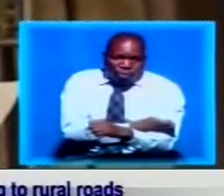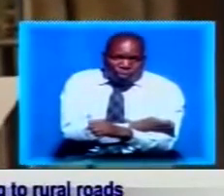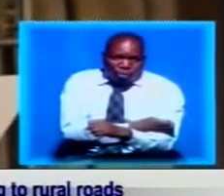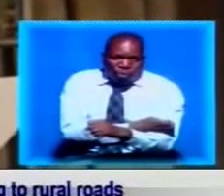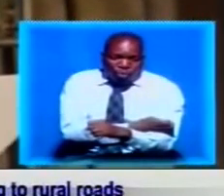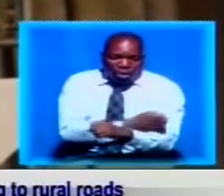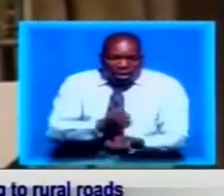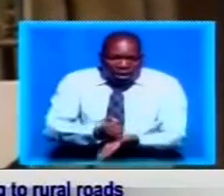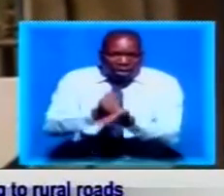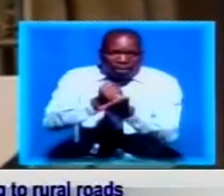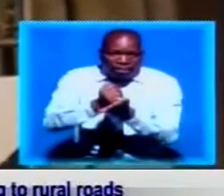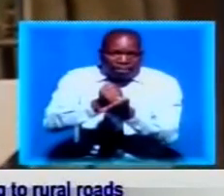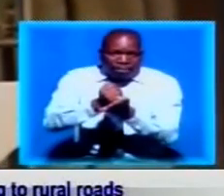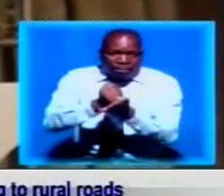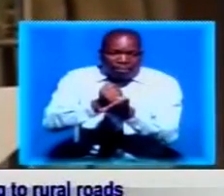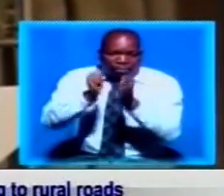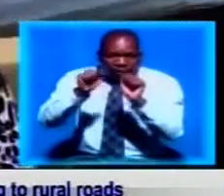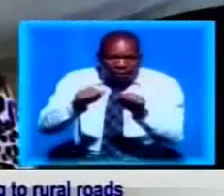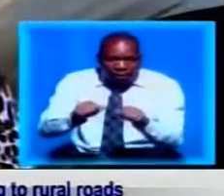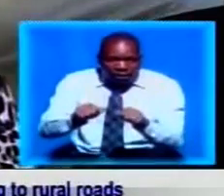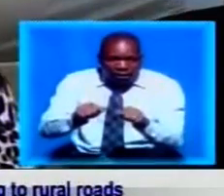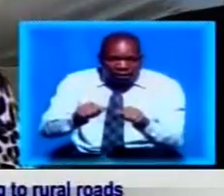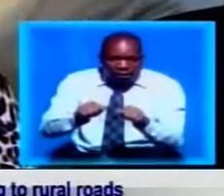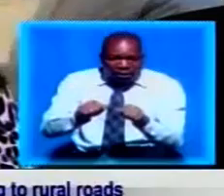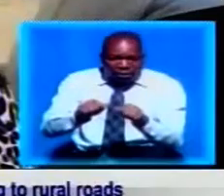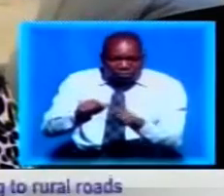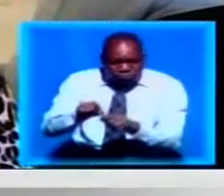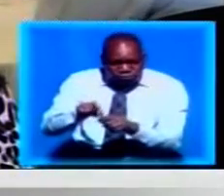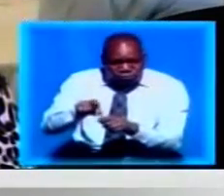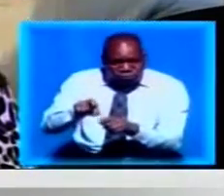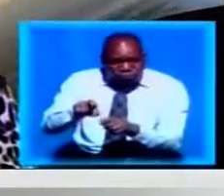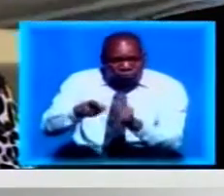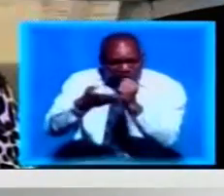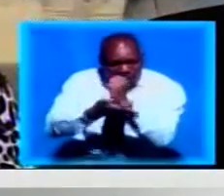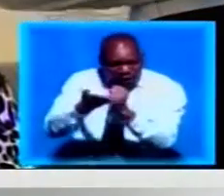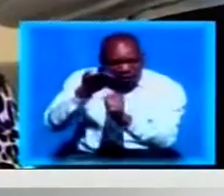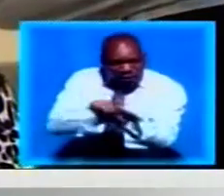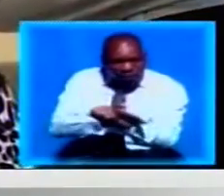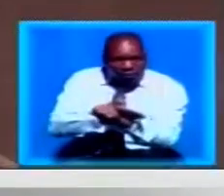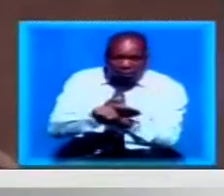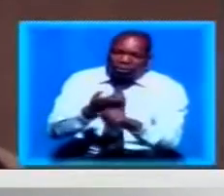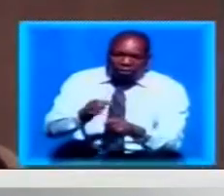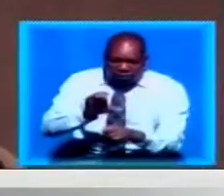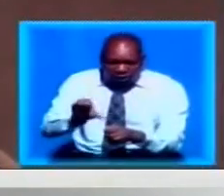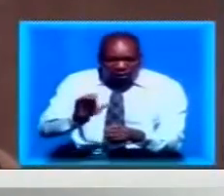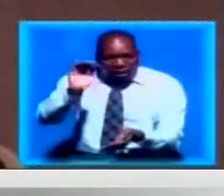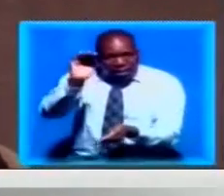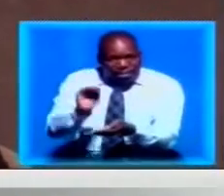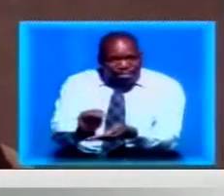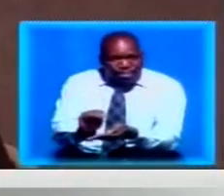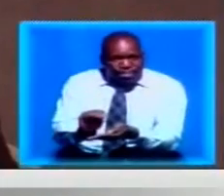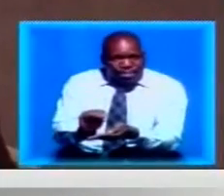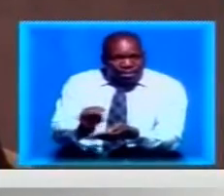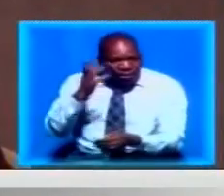significantly assist in reducing the disease burden in the cassava subsector. In